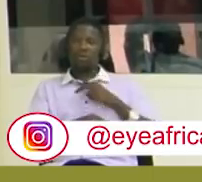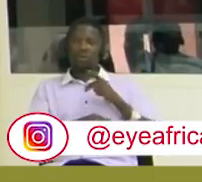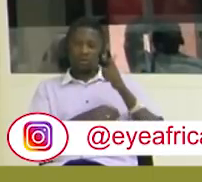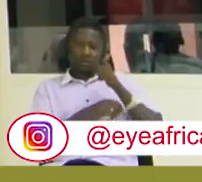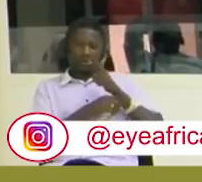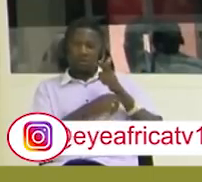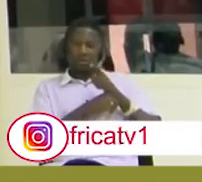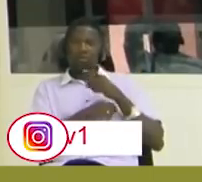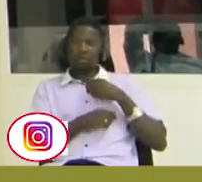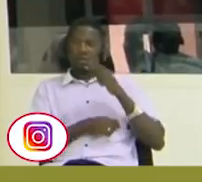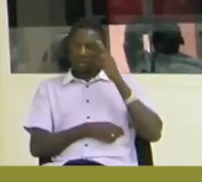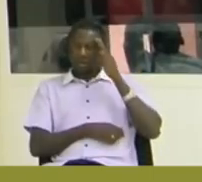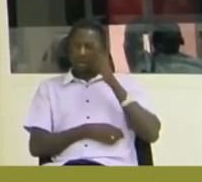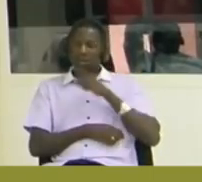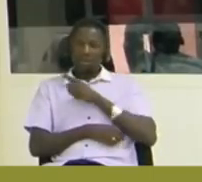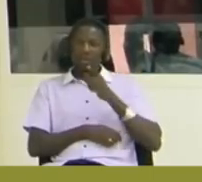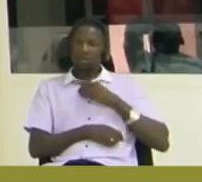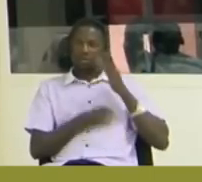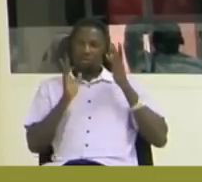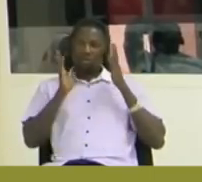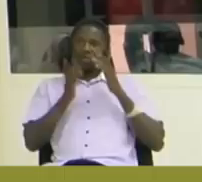they're having problems.